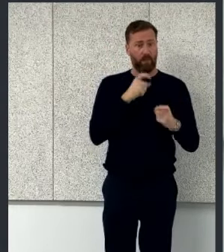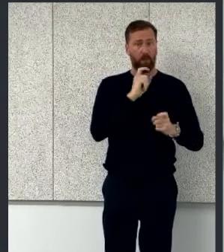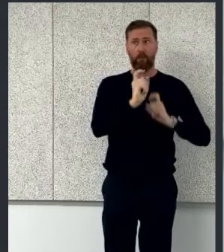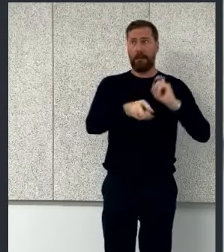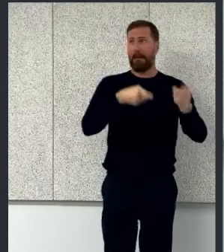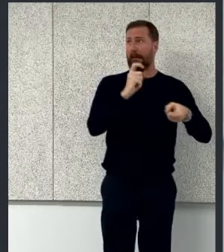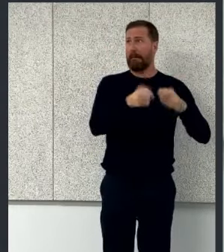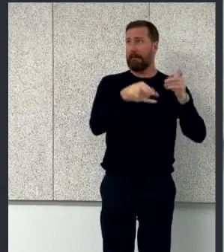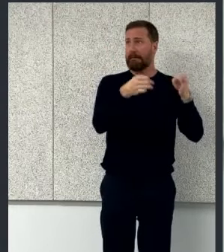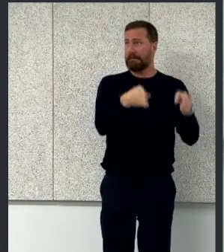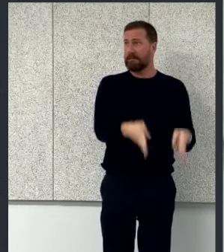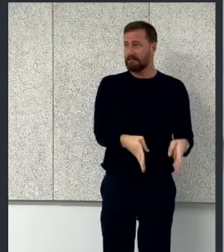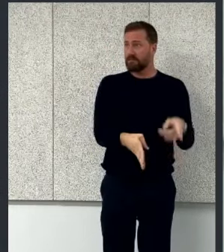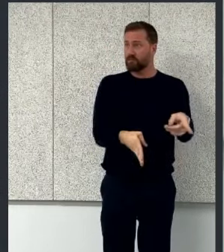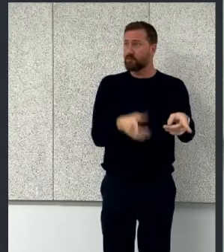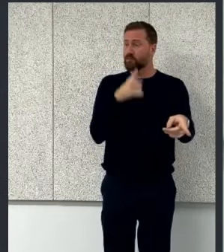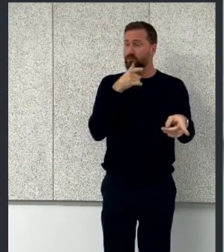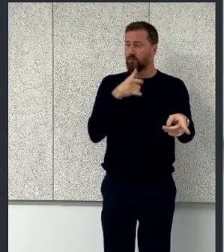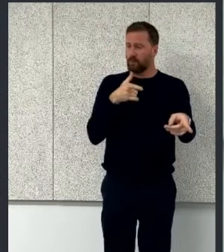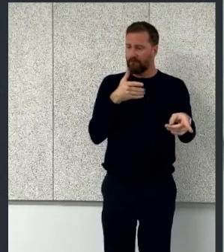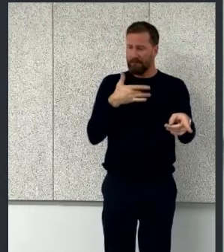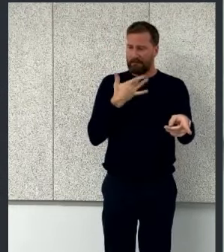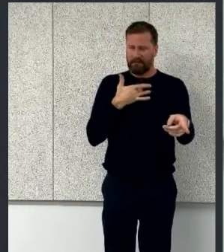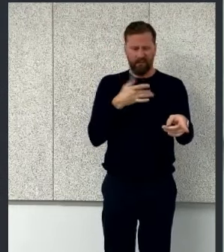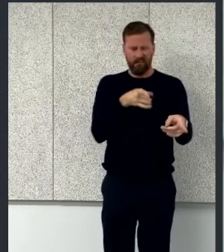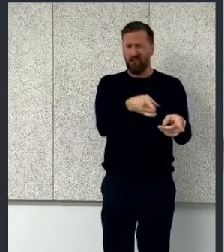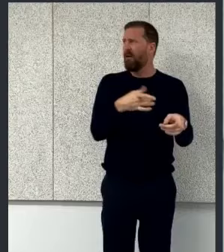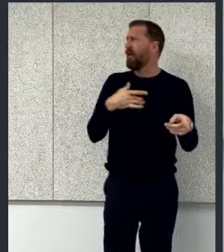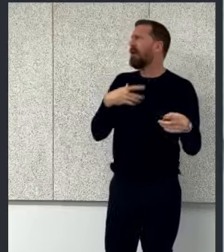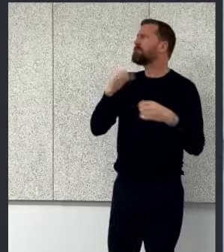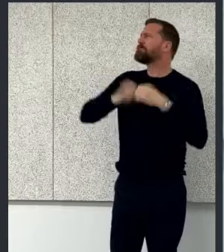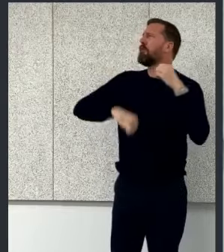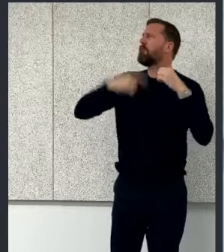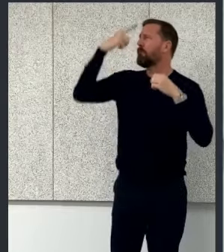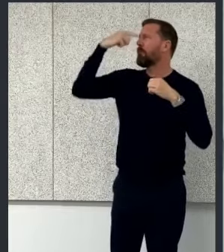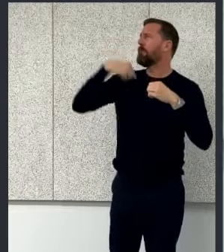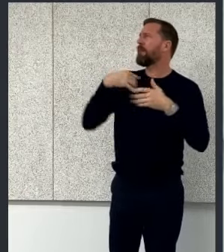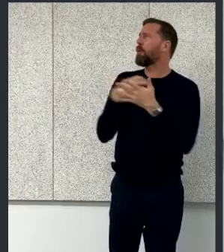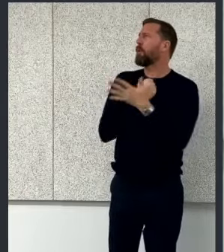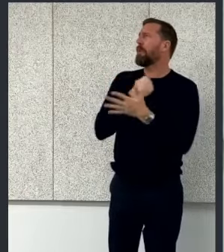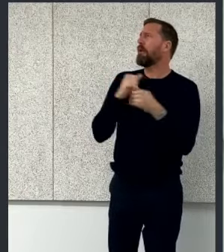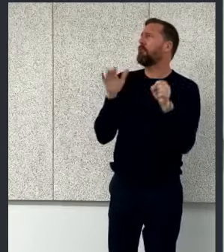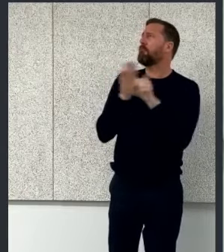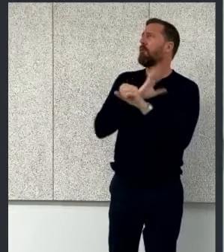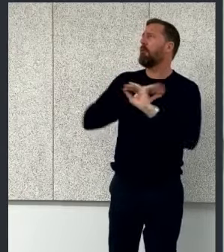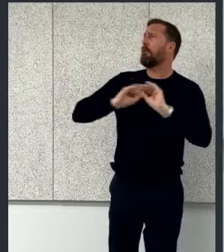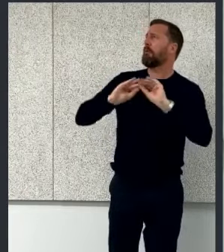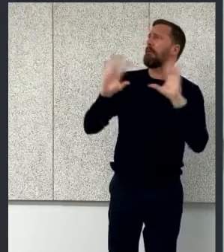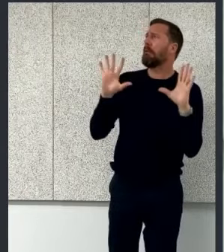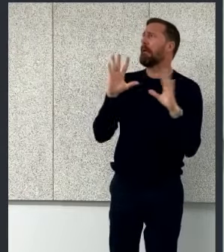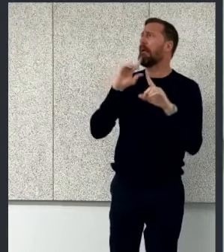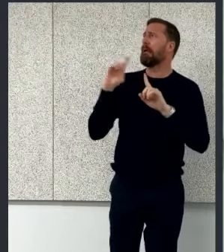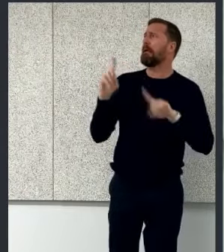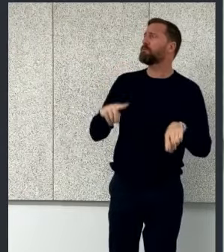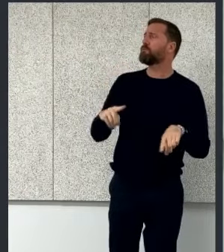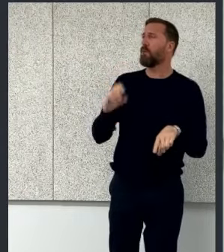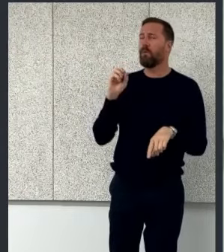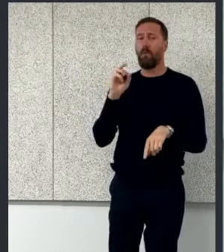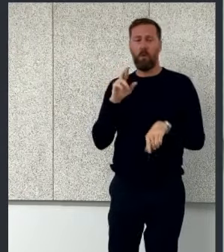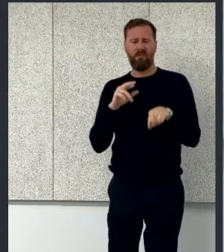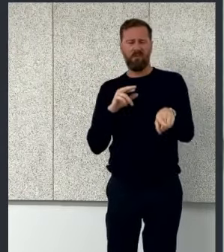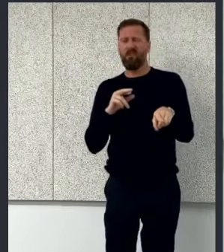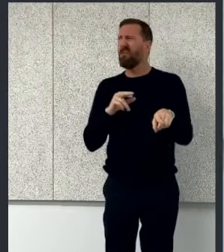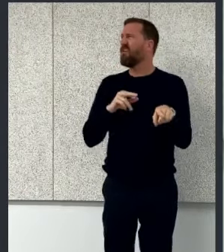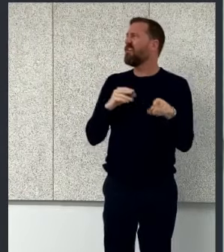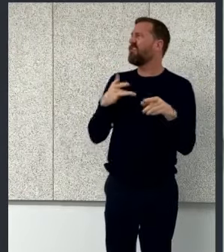feel either like it's difficult to get a kind of fulsome answer, or that it just feels like